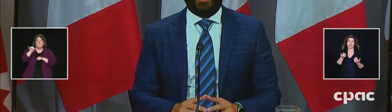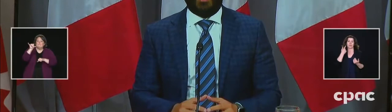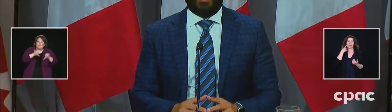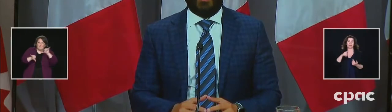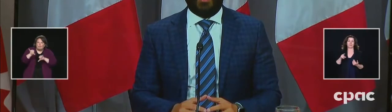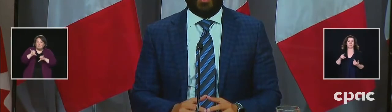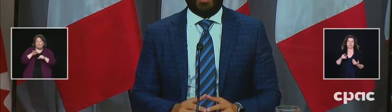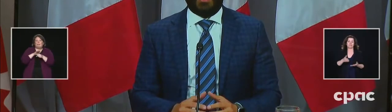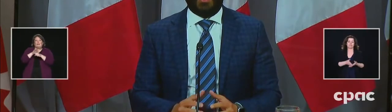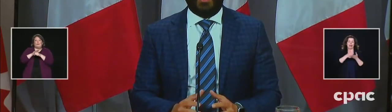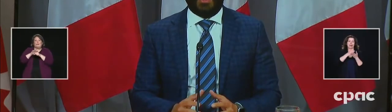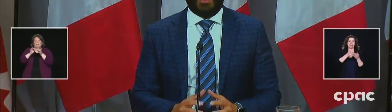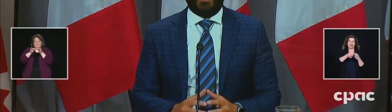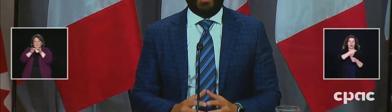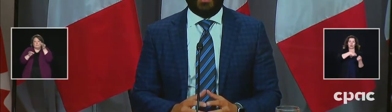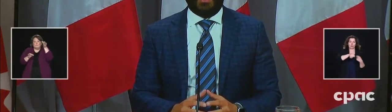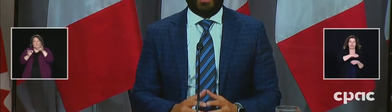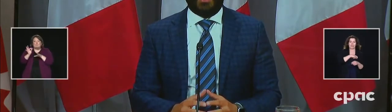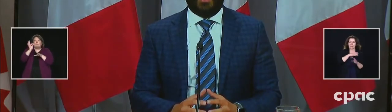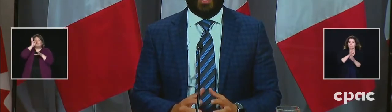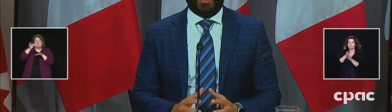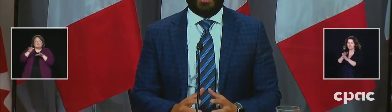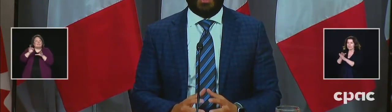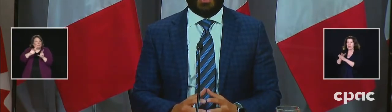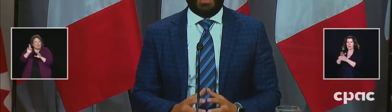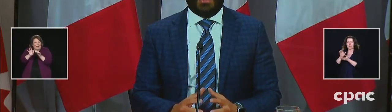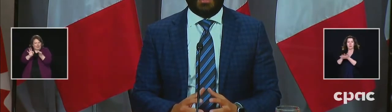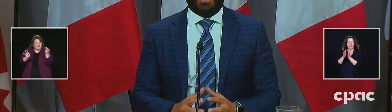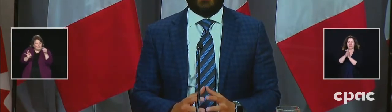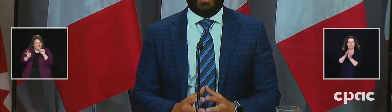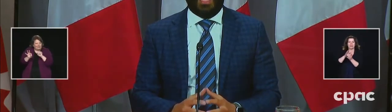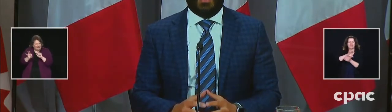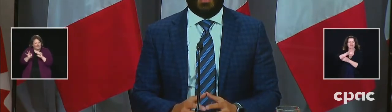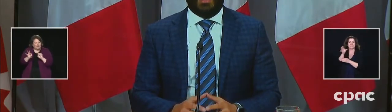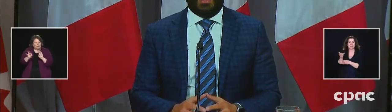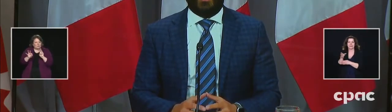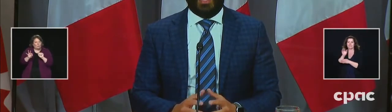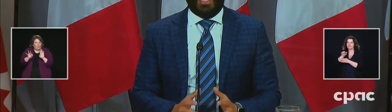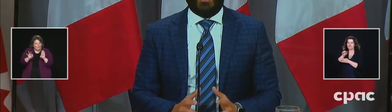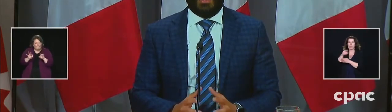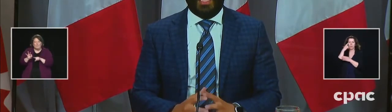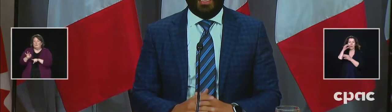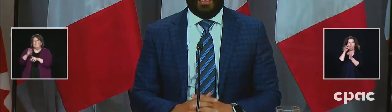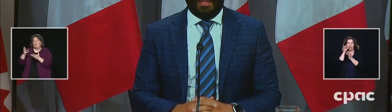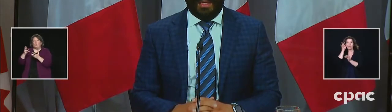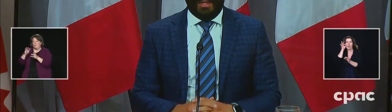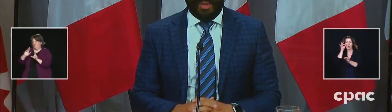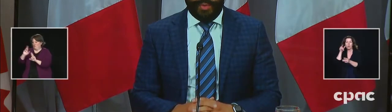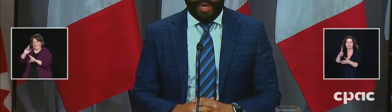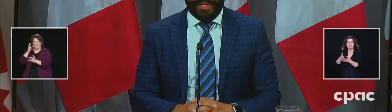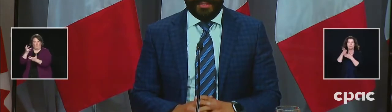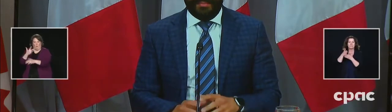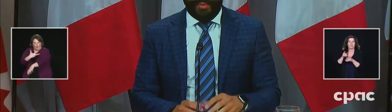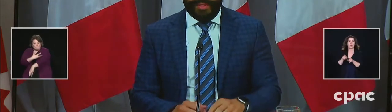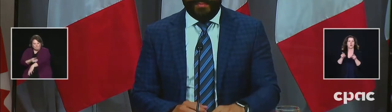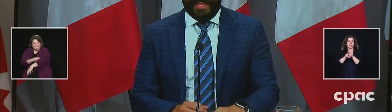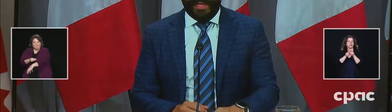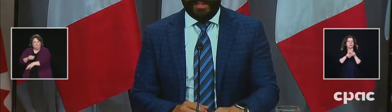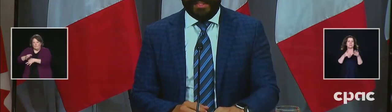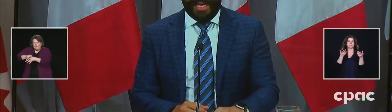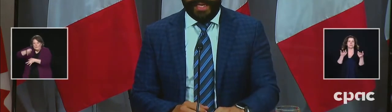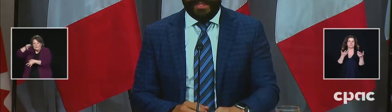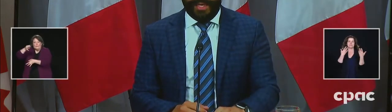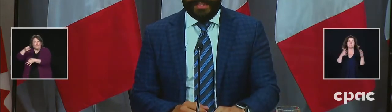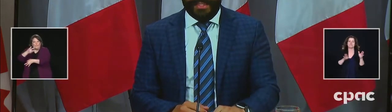We've also put forward solutions for serology and test kits for that. What I announced today are our low-cost